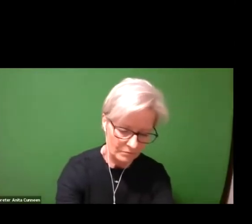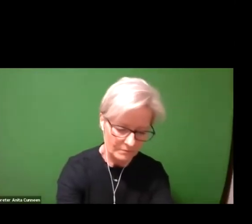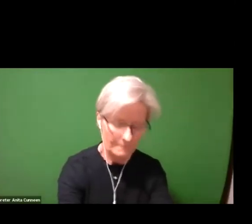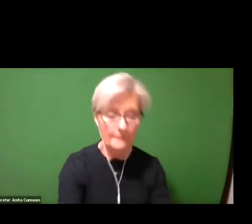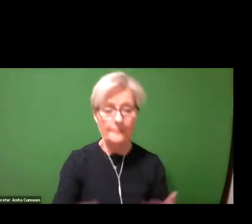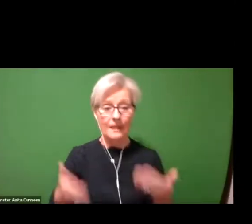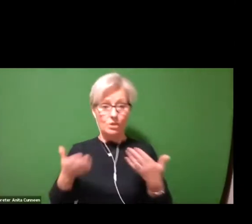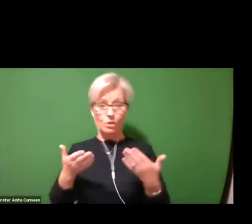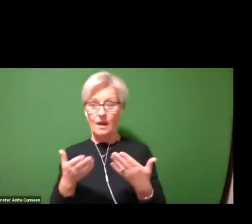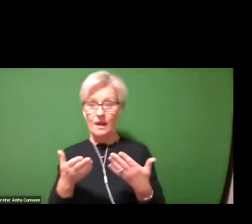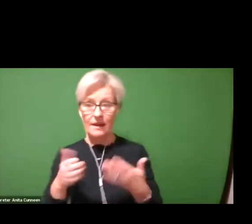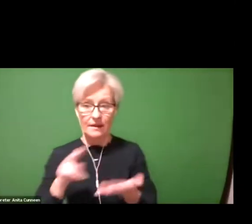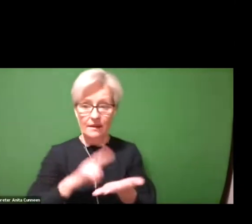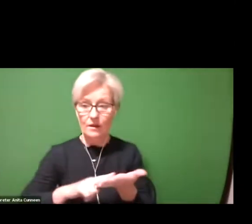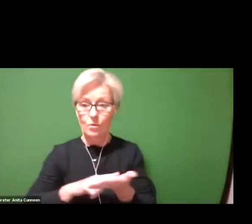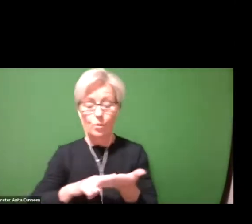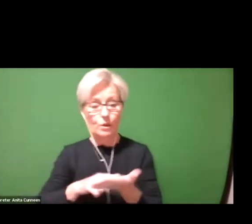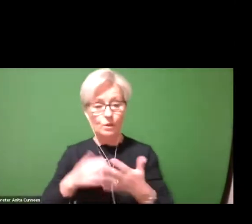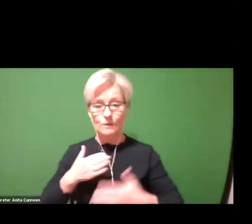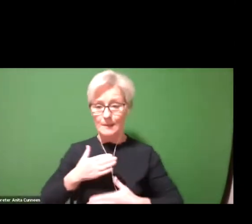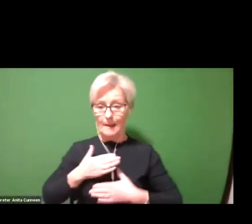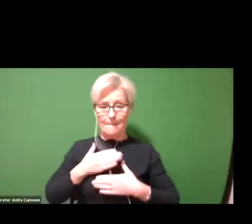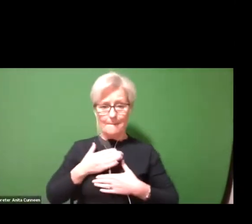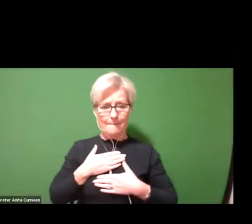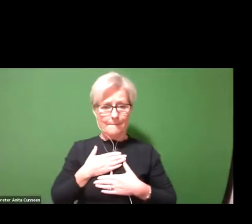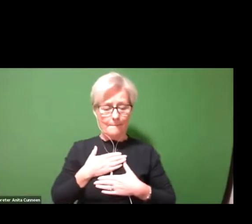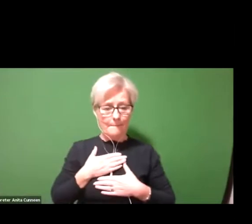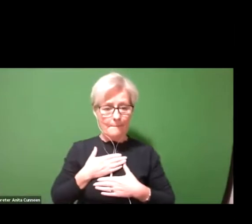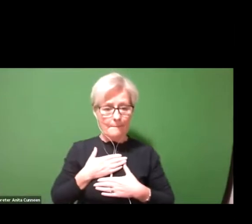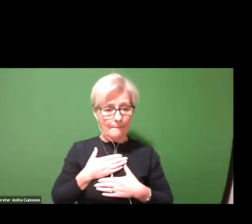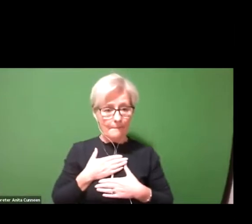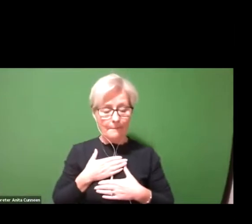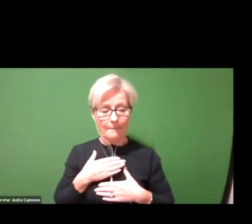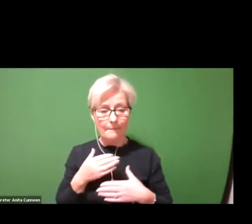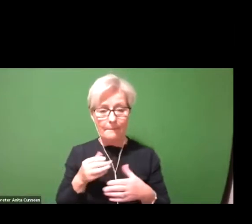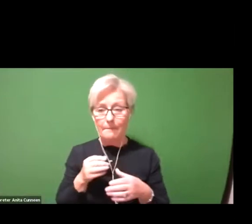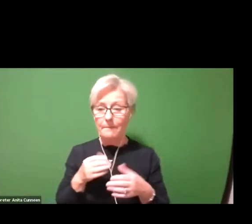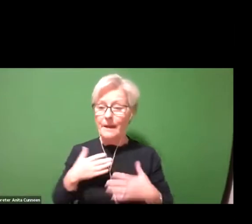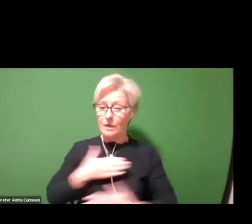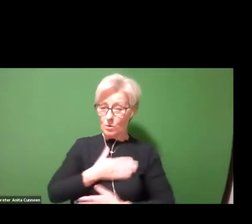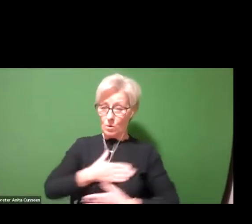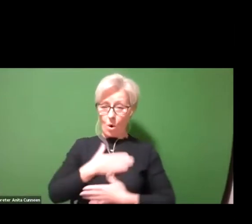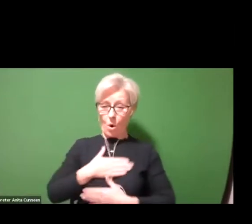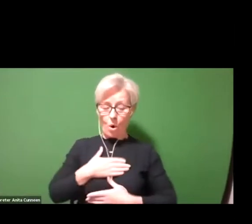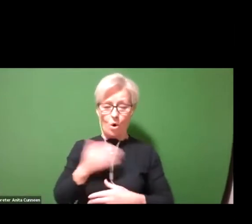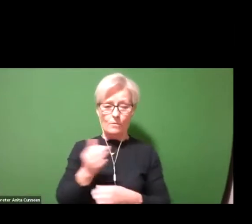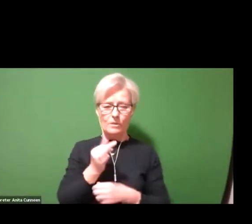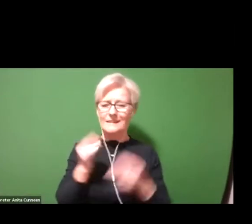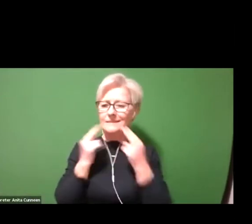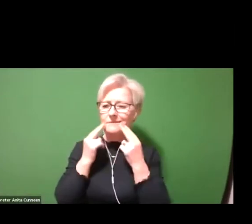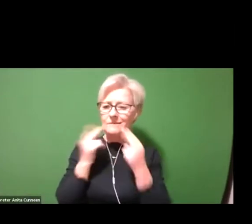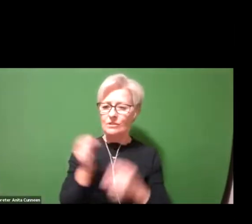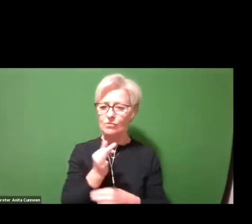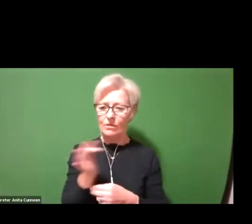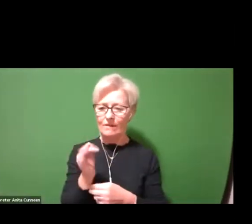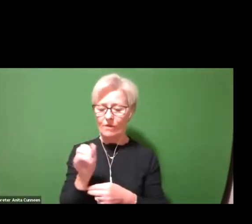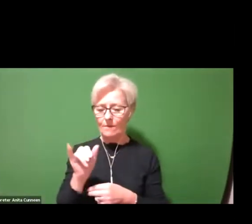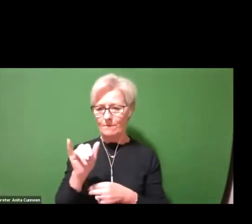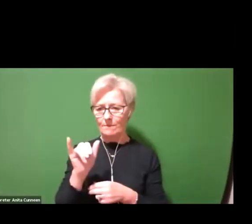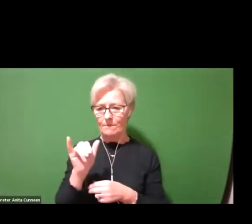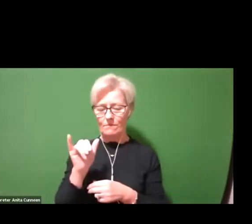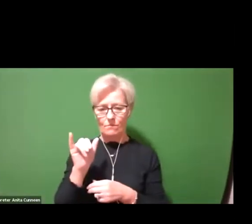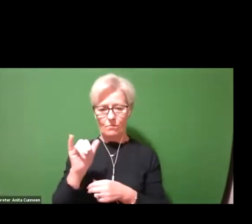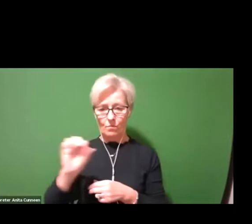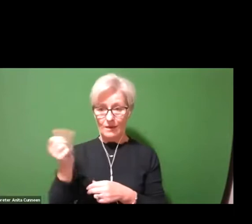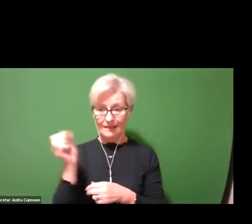body identical hormones these days, which are derived from yam root extract. These hormones are very similar to what we produce ourselves. We use them in lower doses in